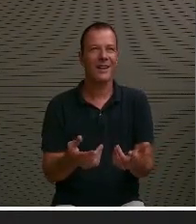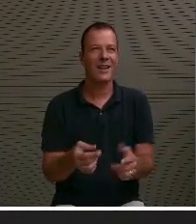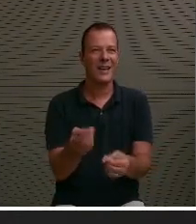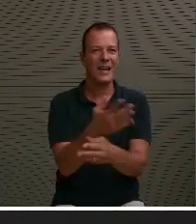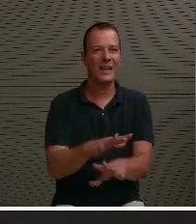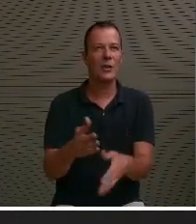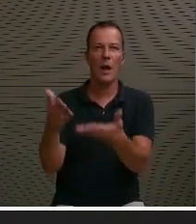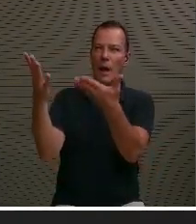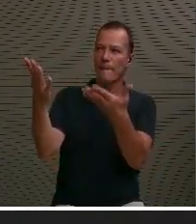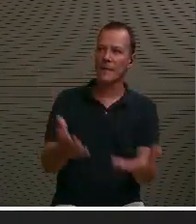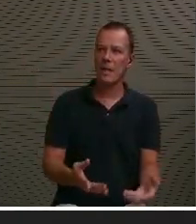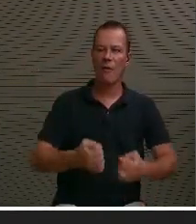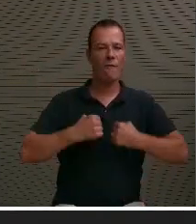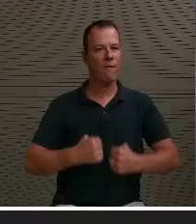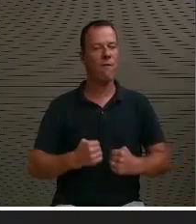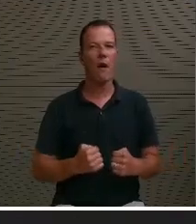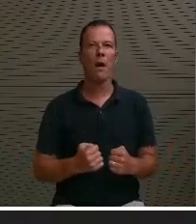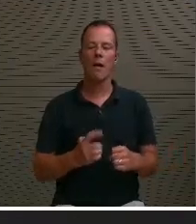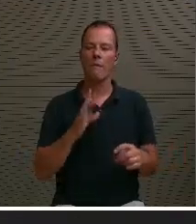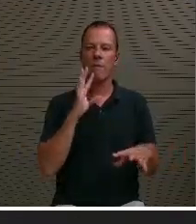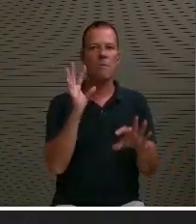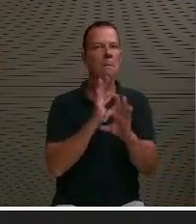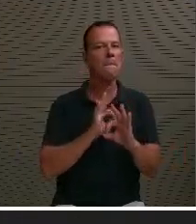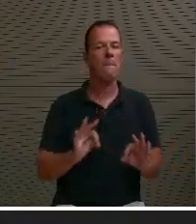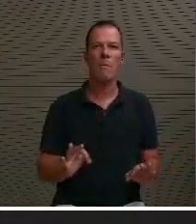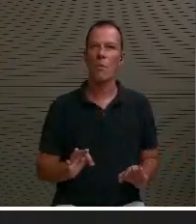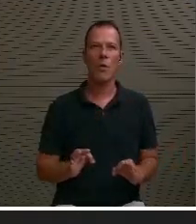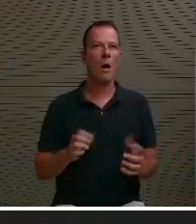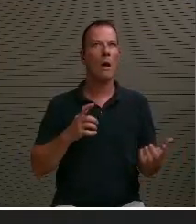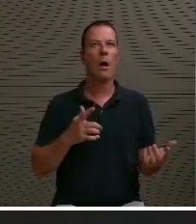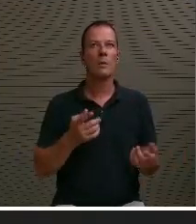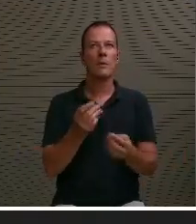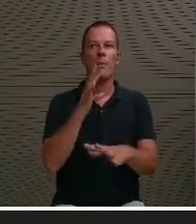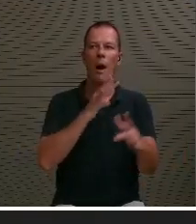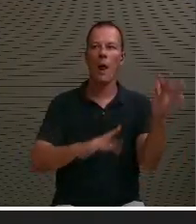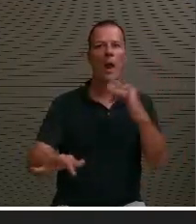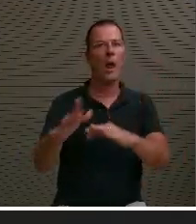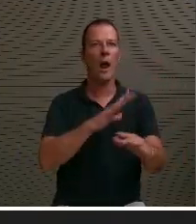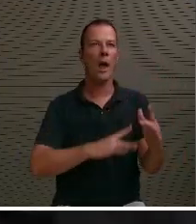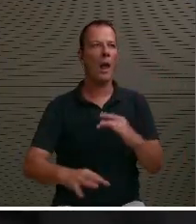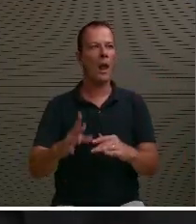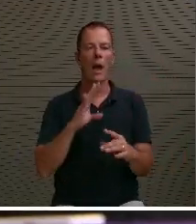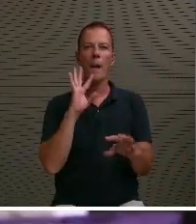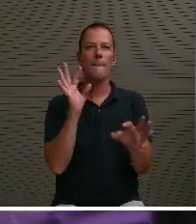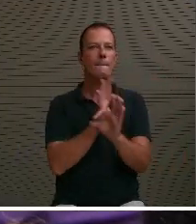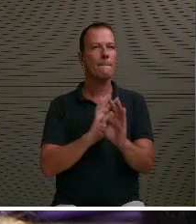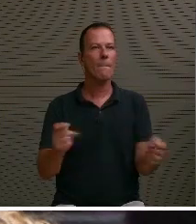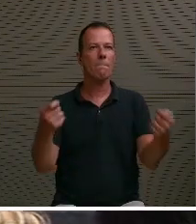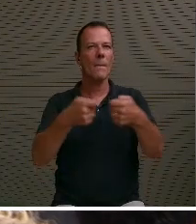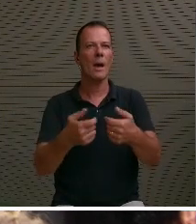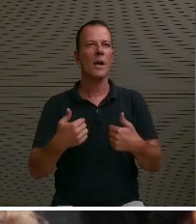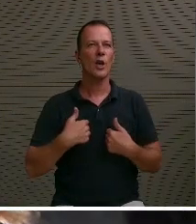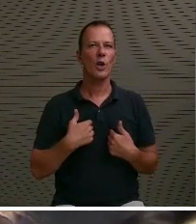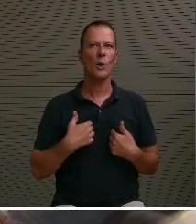was the best performance of my life in the world tour. So I was very,